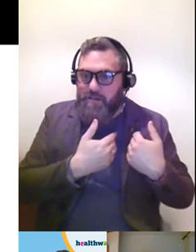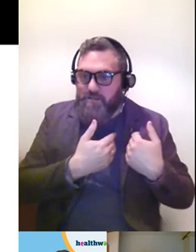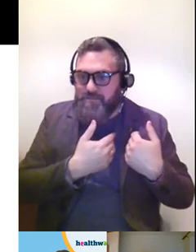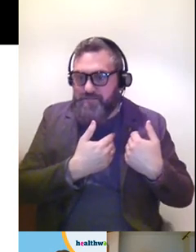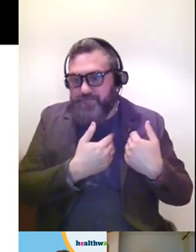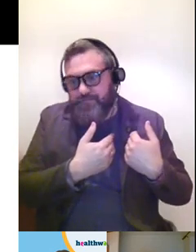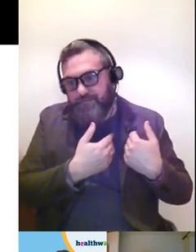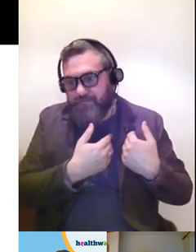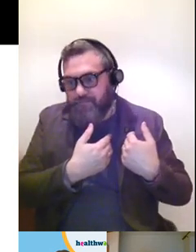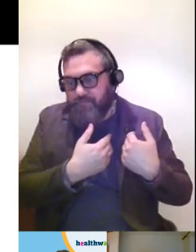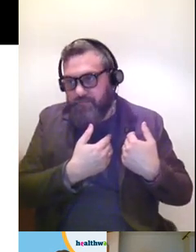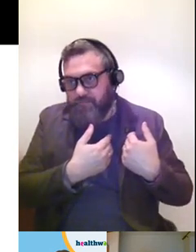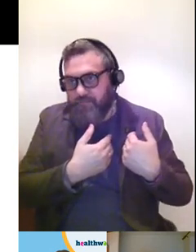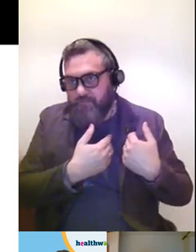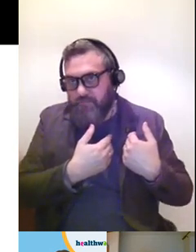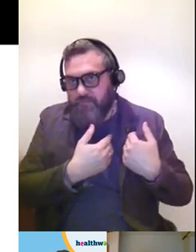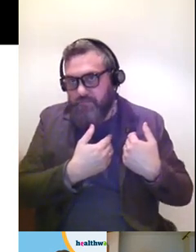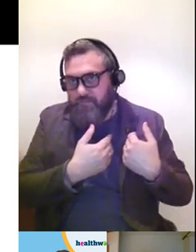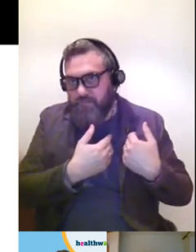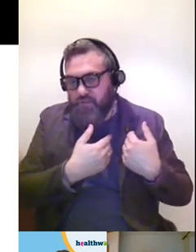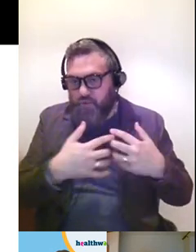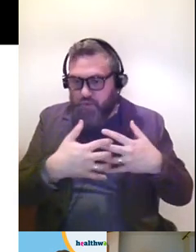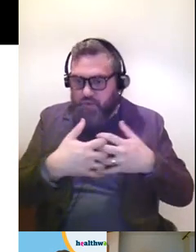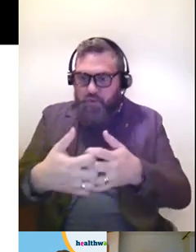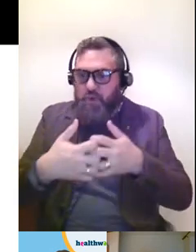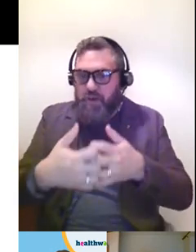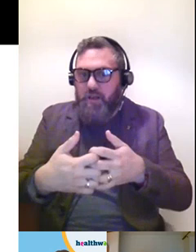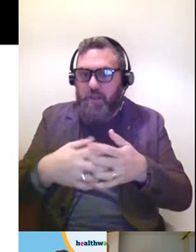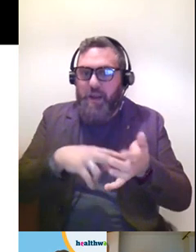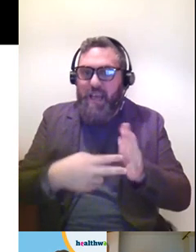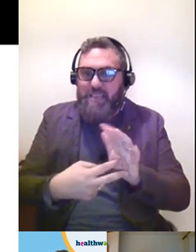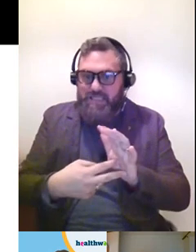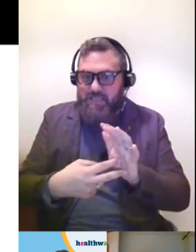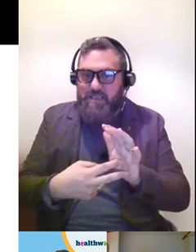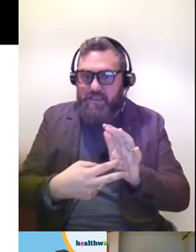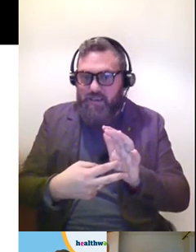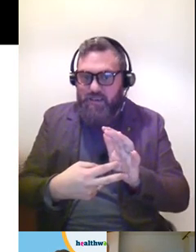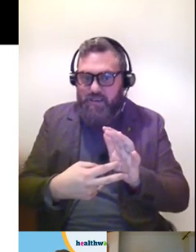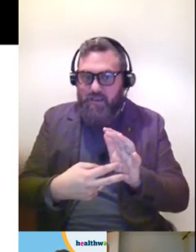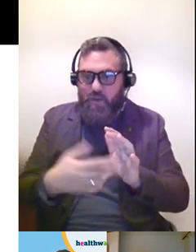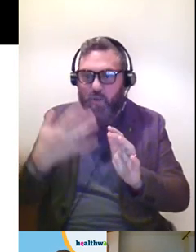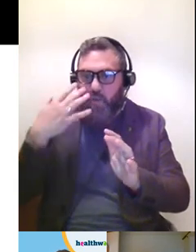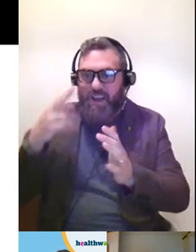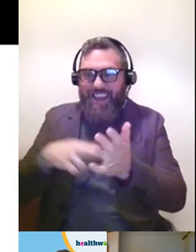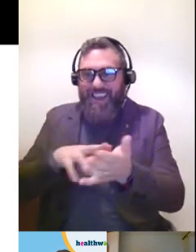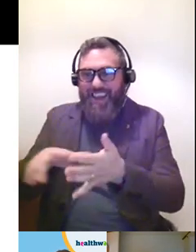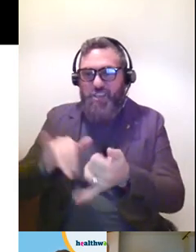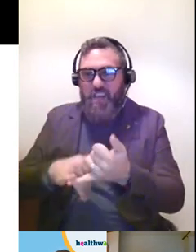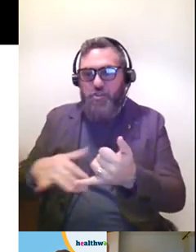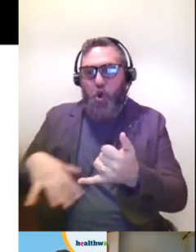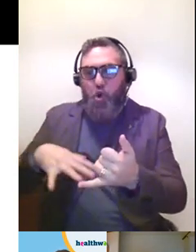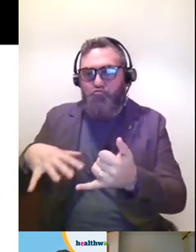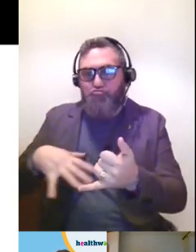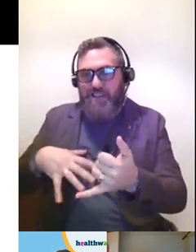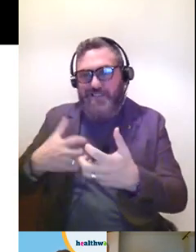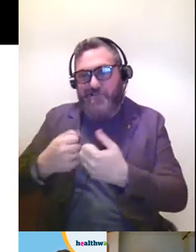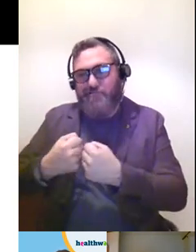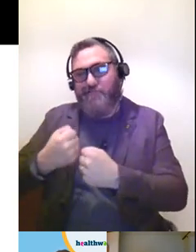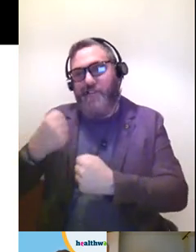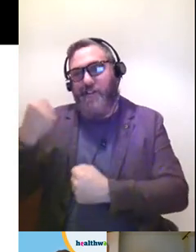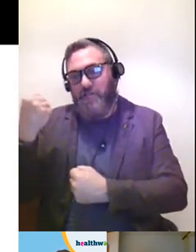to be sort of cohesive with the plans as they come out. I think it's too difficult and too complicated at a time that the NHS is already stretched. So I think we've got to